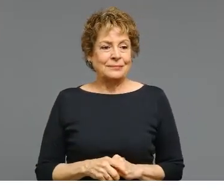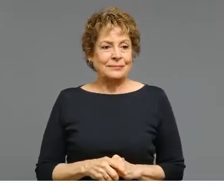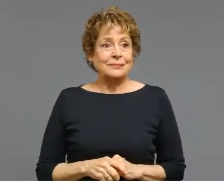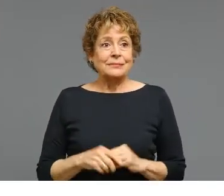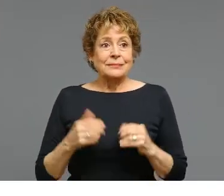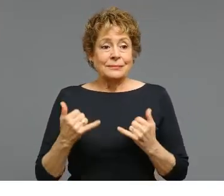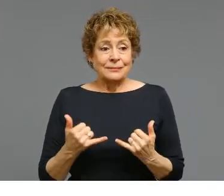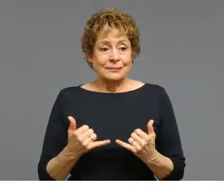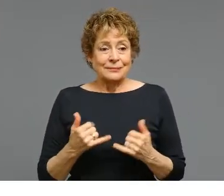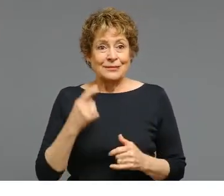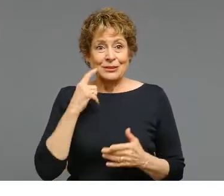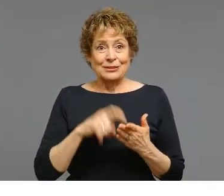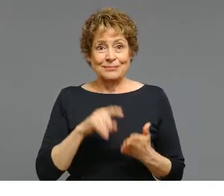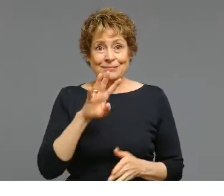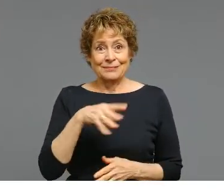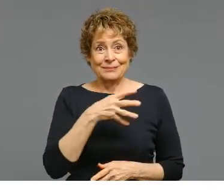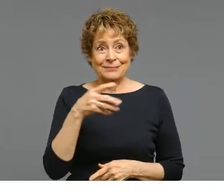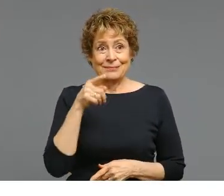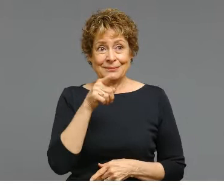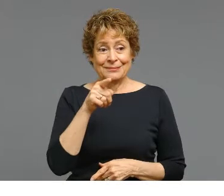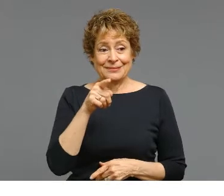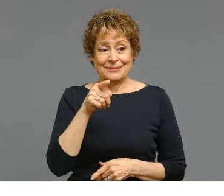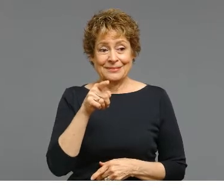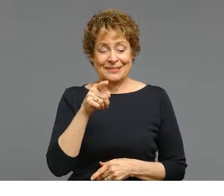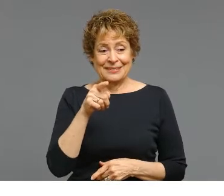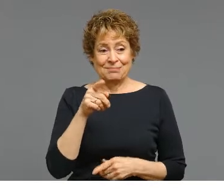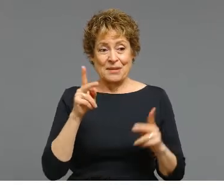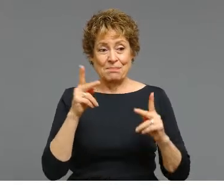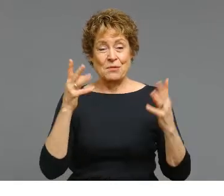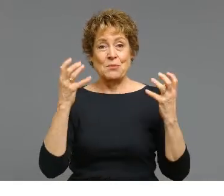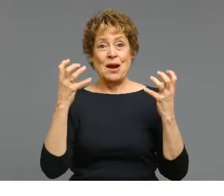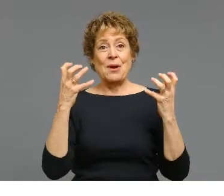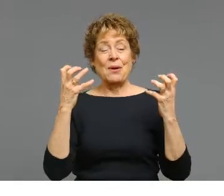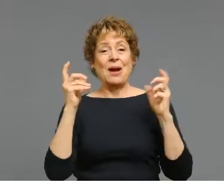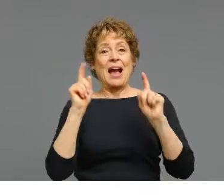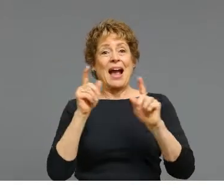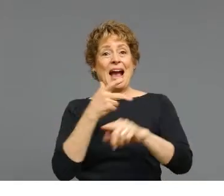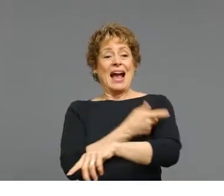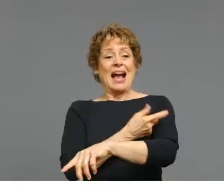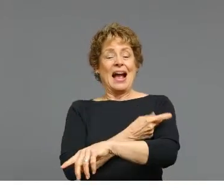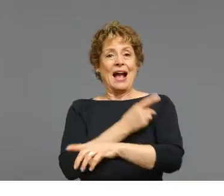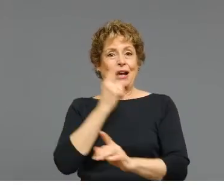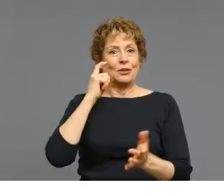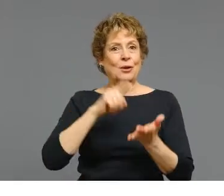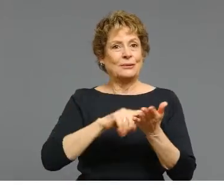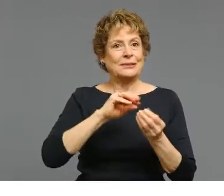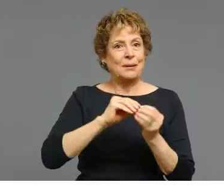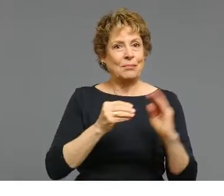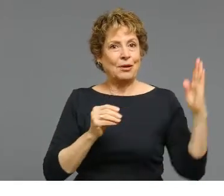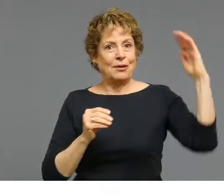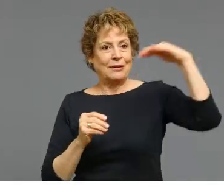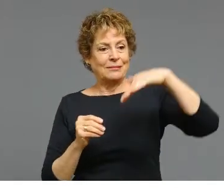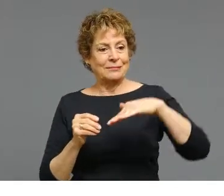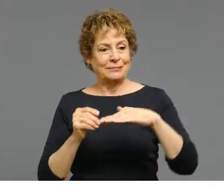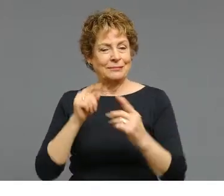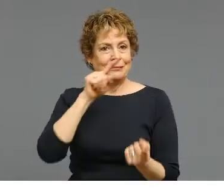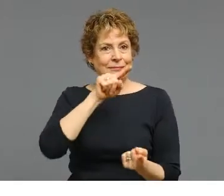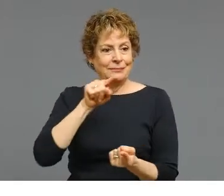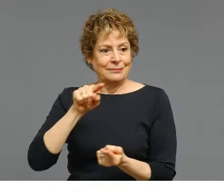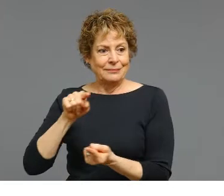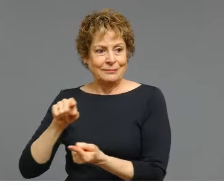a decrease in our demand statewide. And so you can see that statewide vaccinations at our peak had been between 60